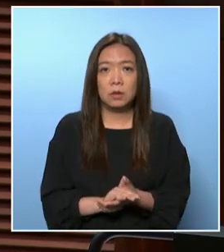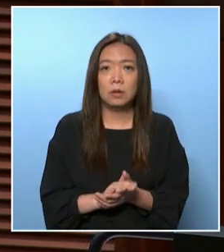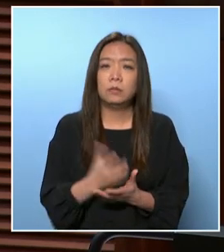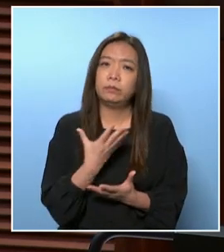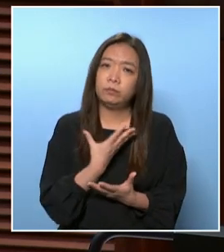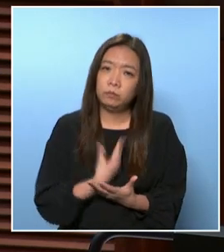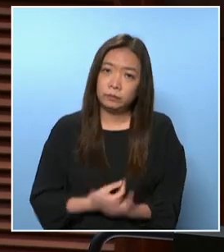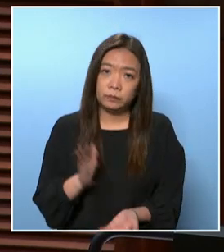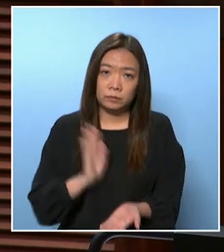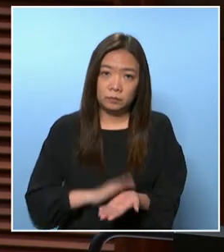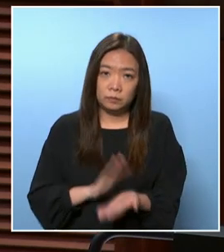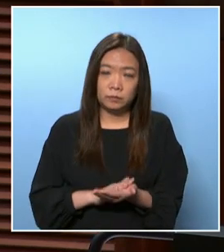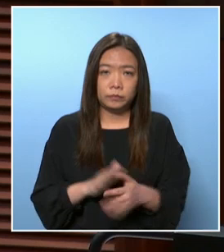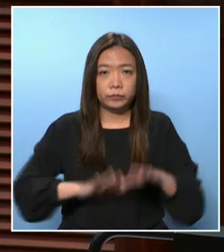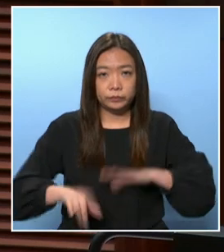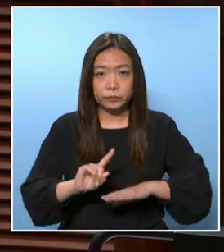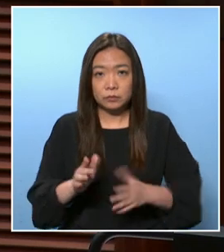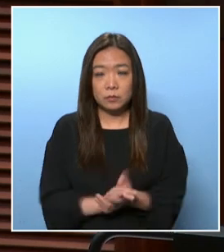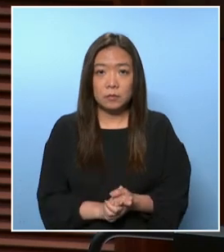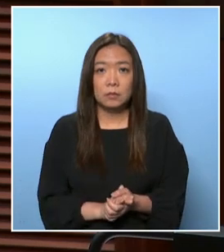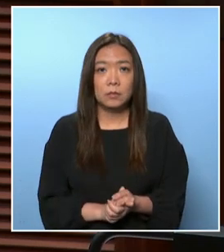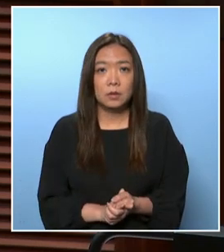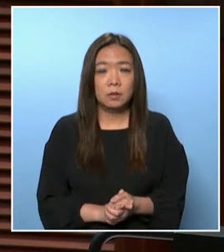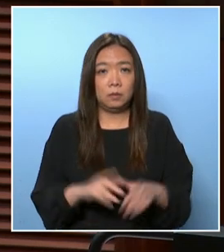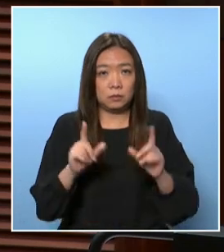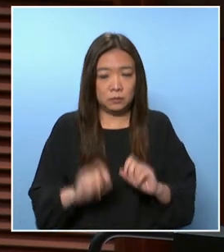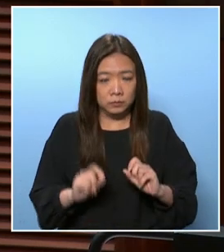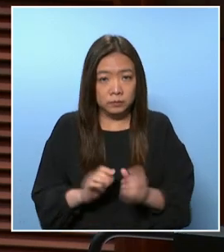be really taken up.